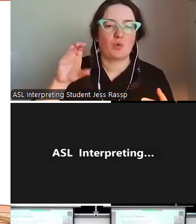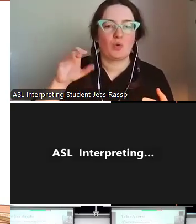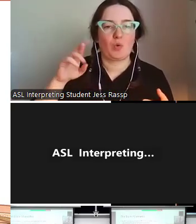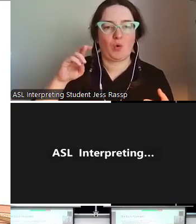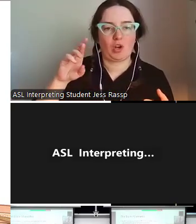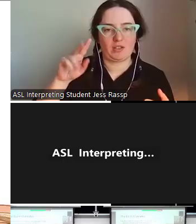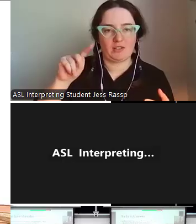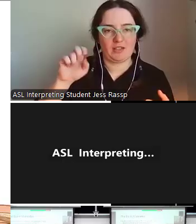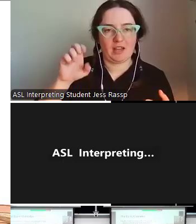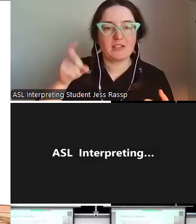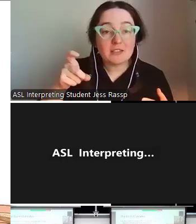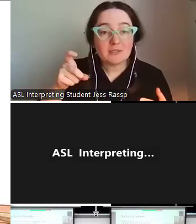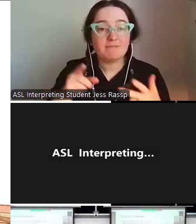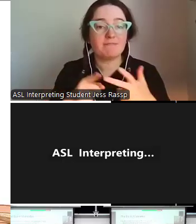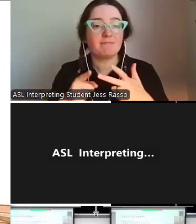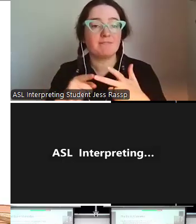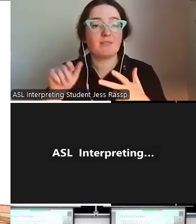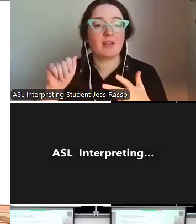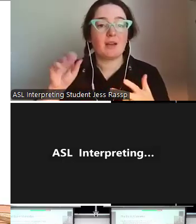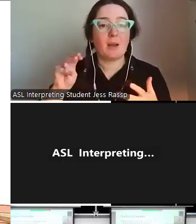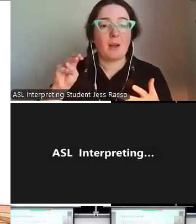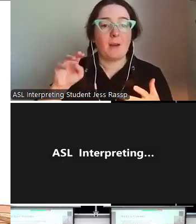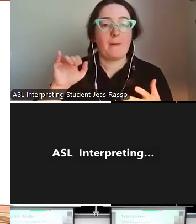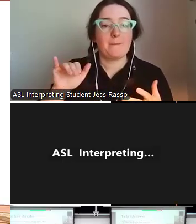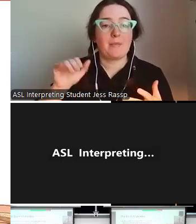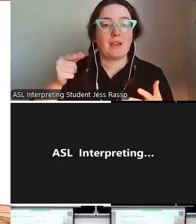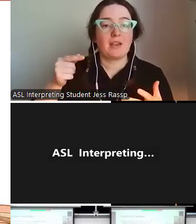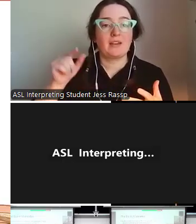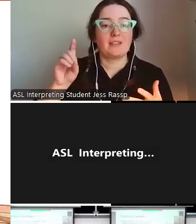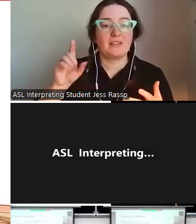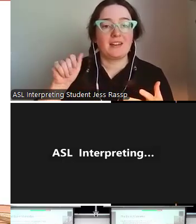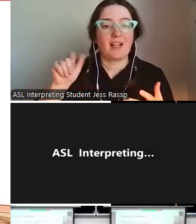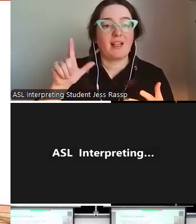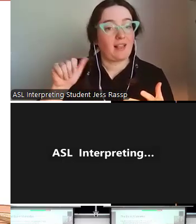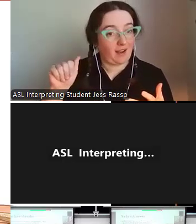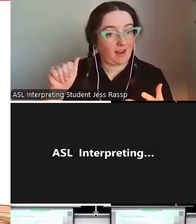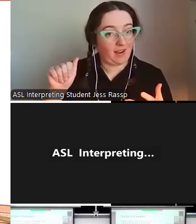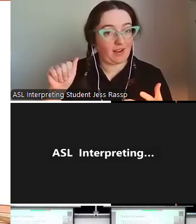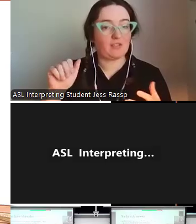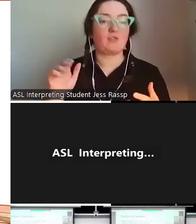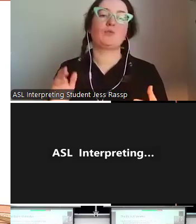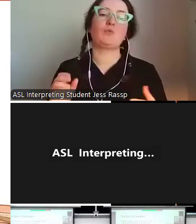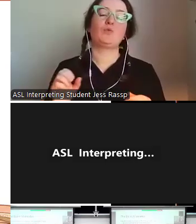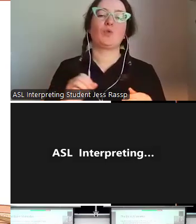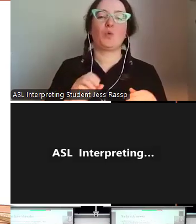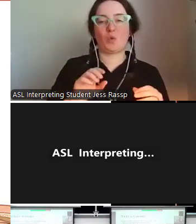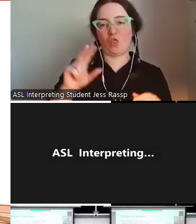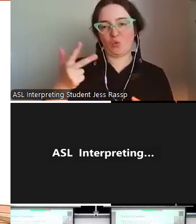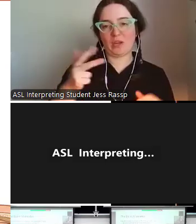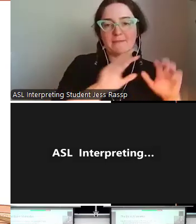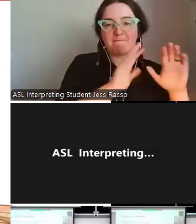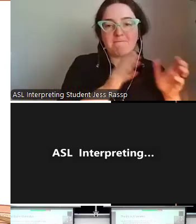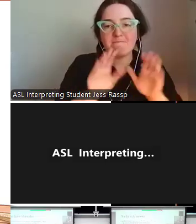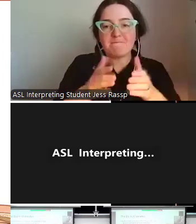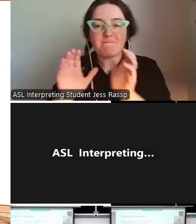neocortex is the top portion of the brain here. All right, so those three areas are where these memories